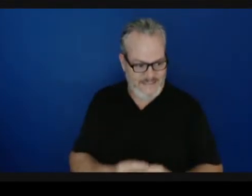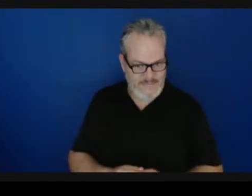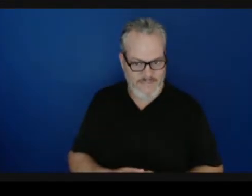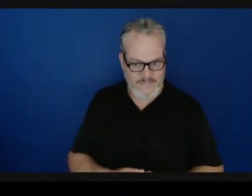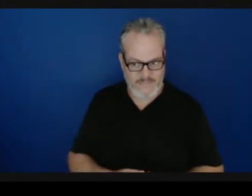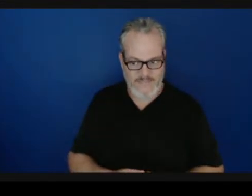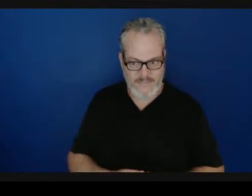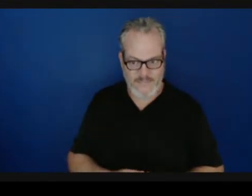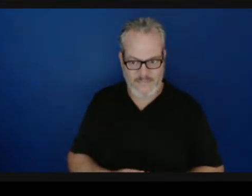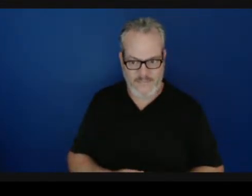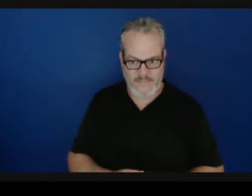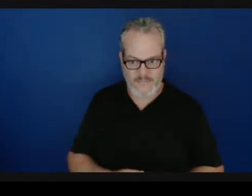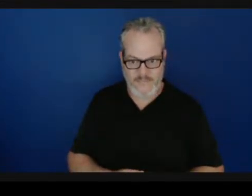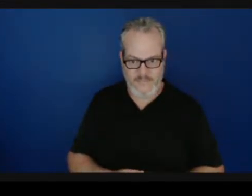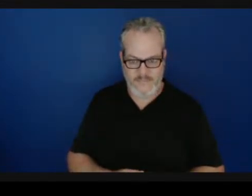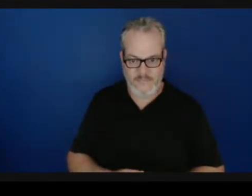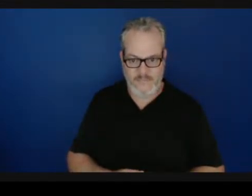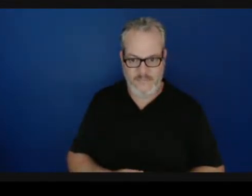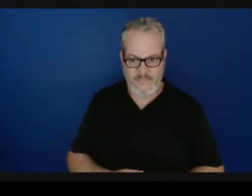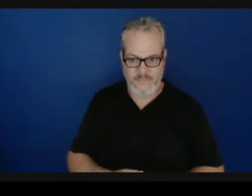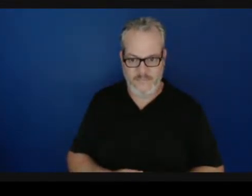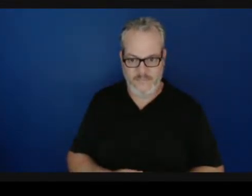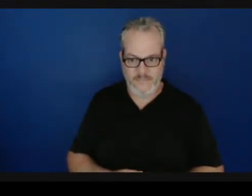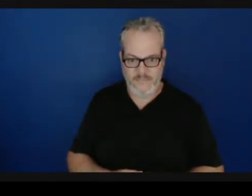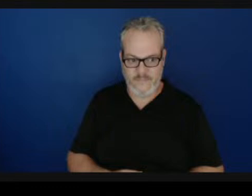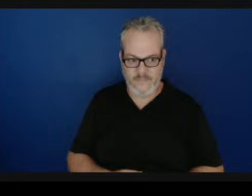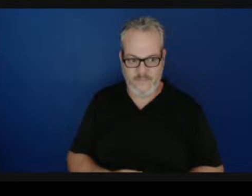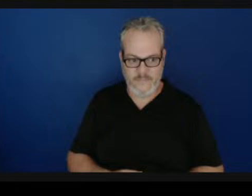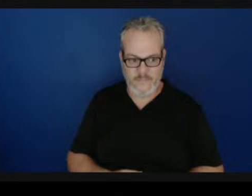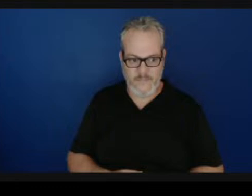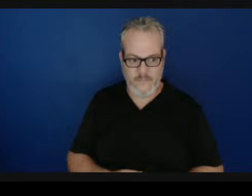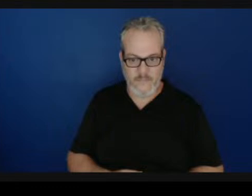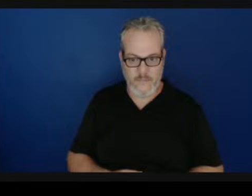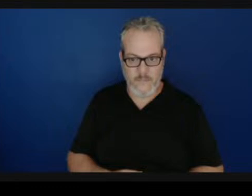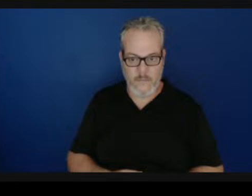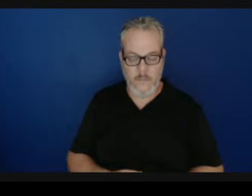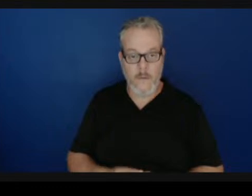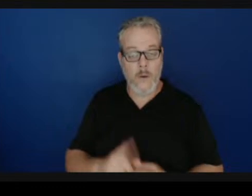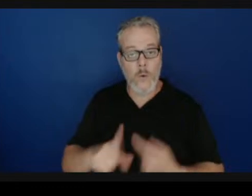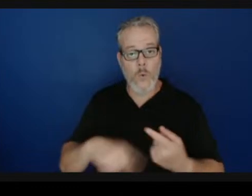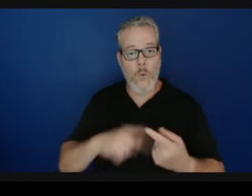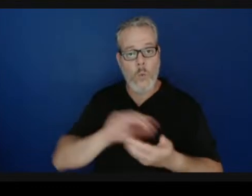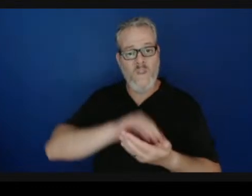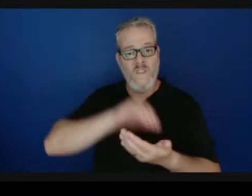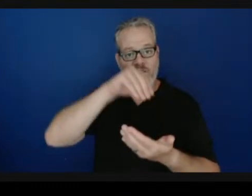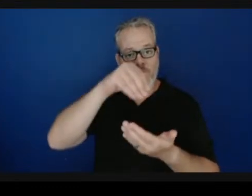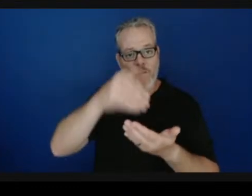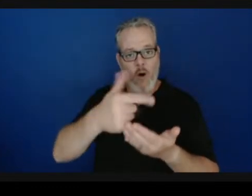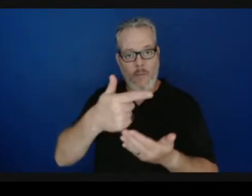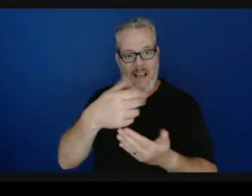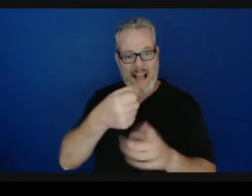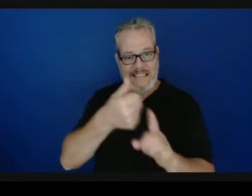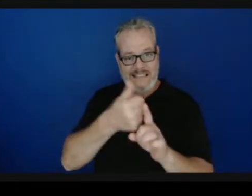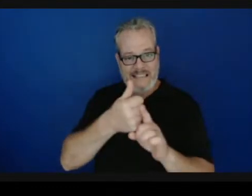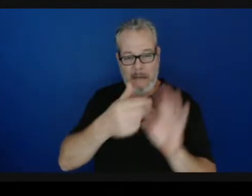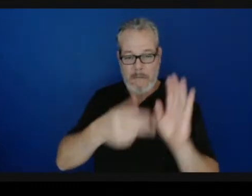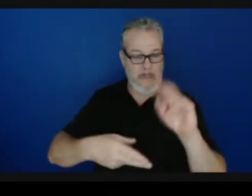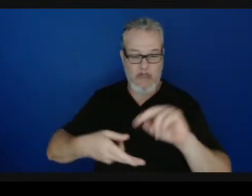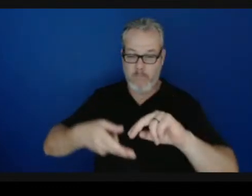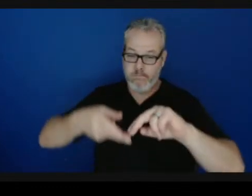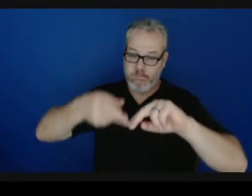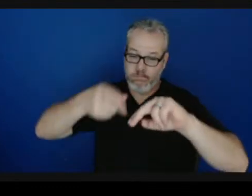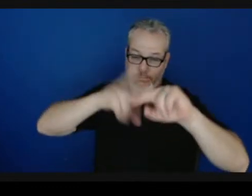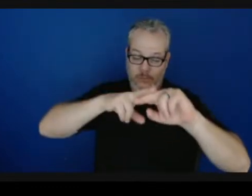too. So when the volume of gas is this high, then you can be far away